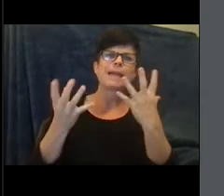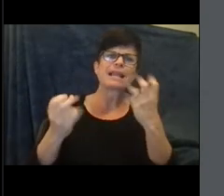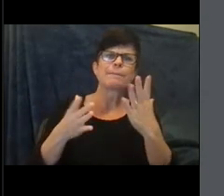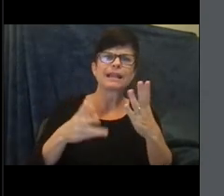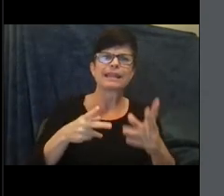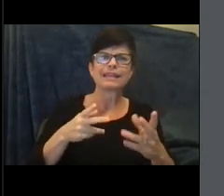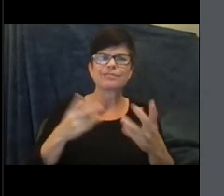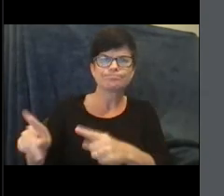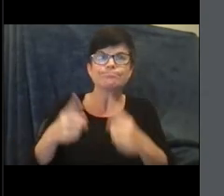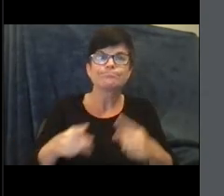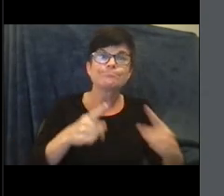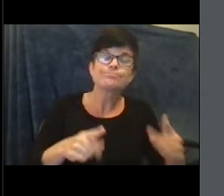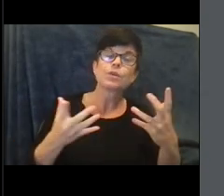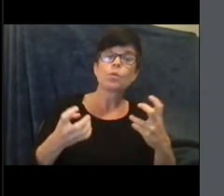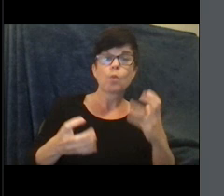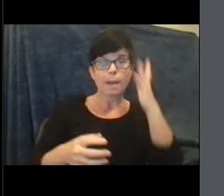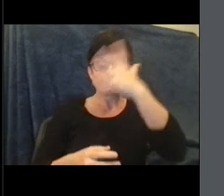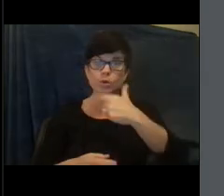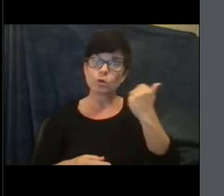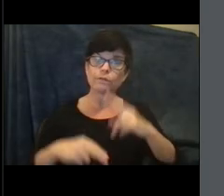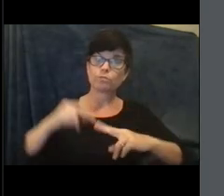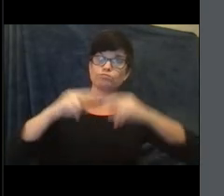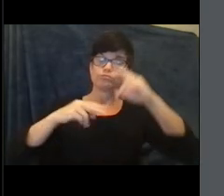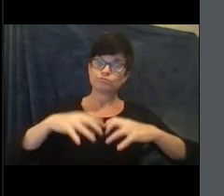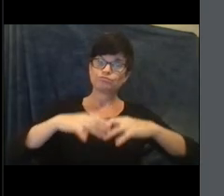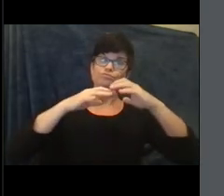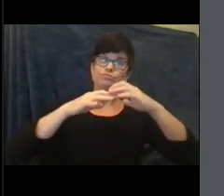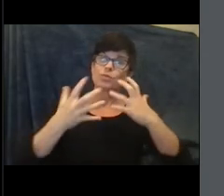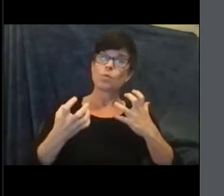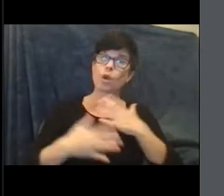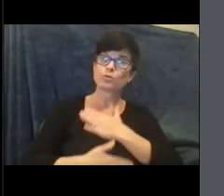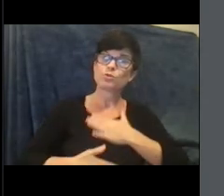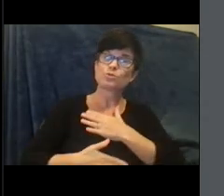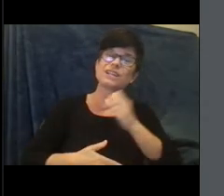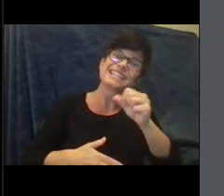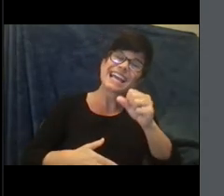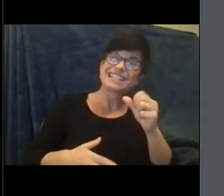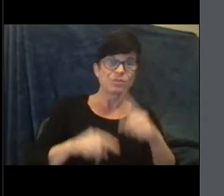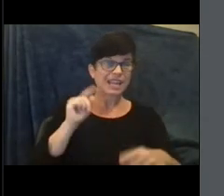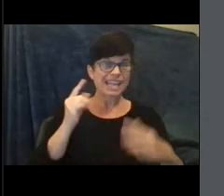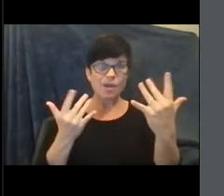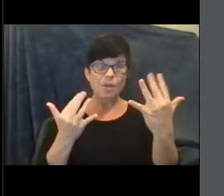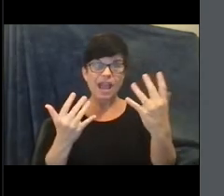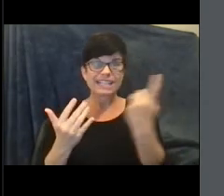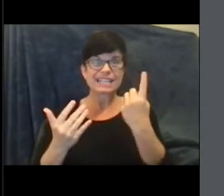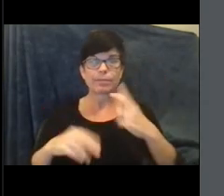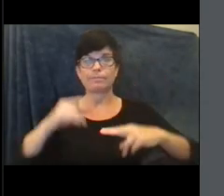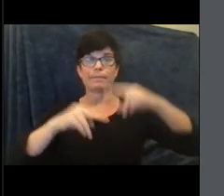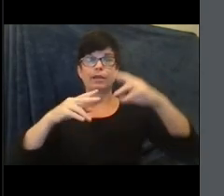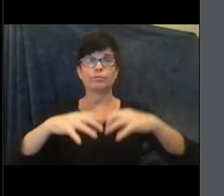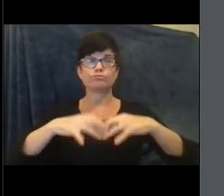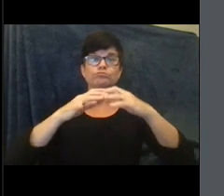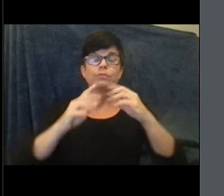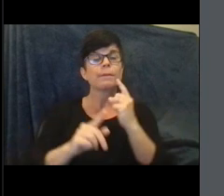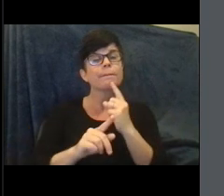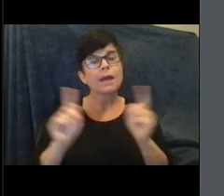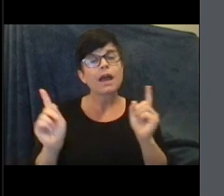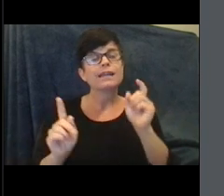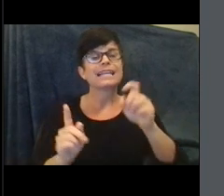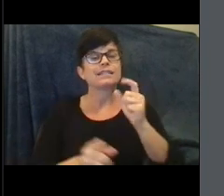want something beautiful to be built there, and we want to enjoy it. You know, we can't wait for something to go up there, but it's got to be the right thing, and it's got to be